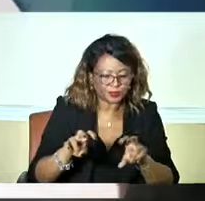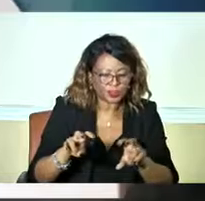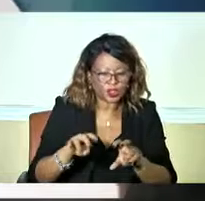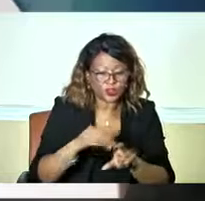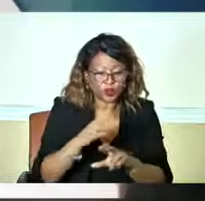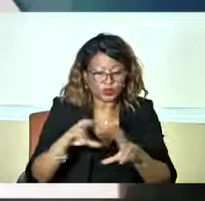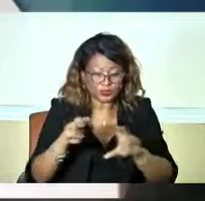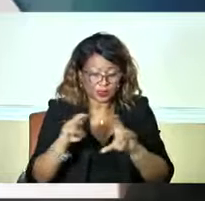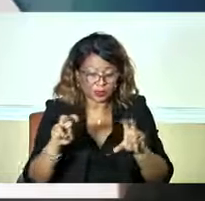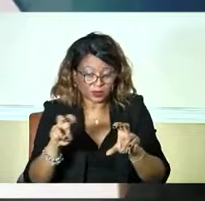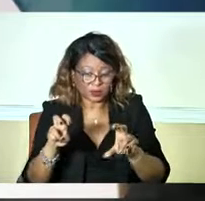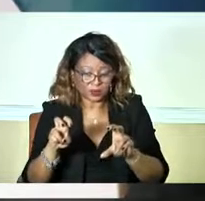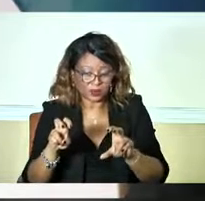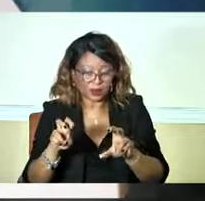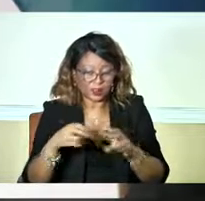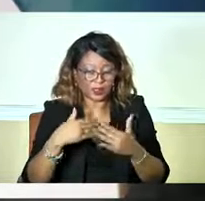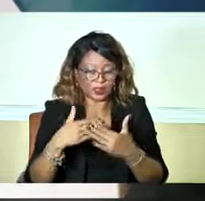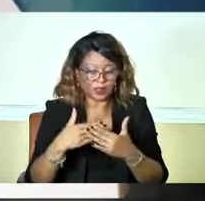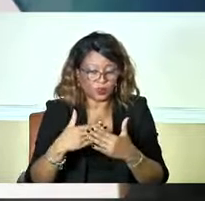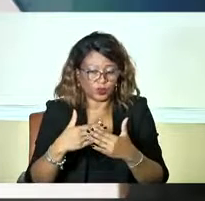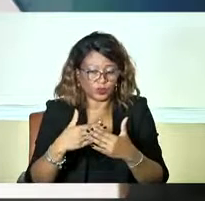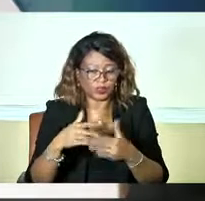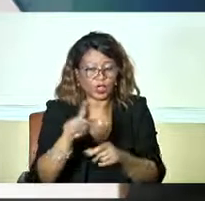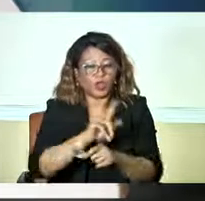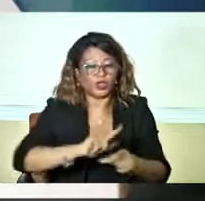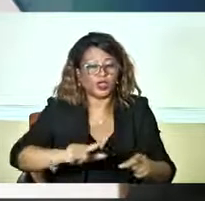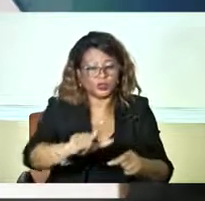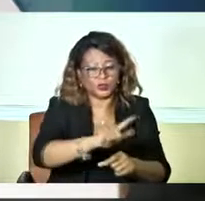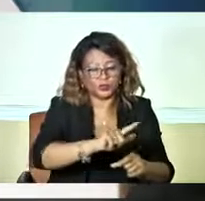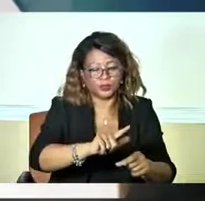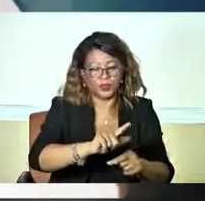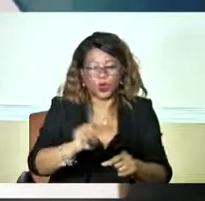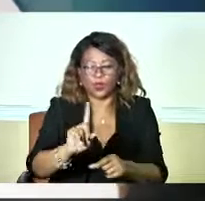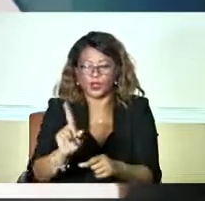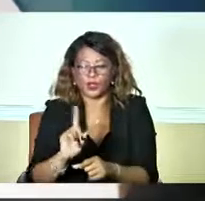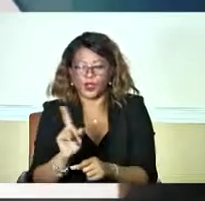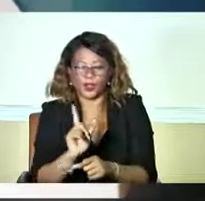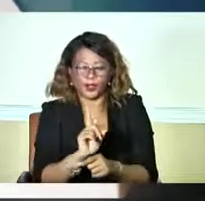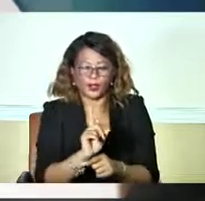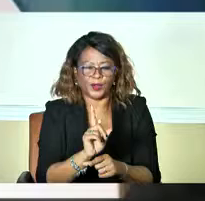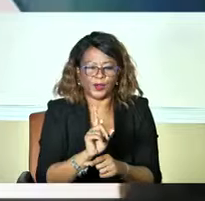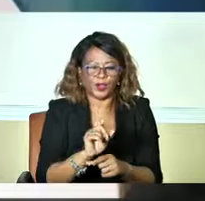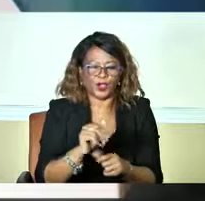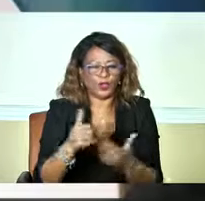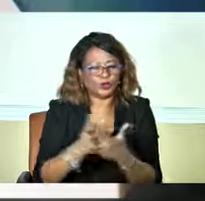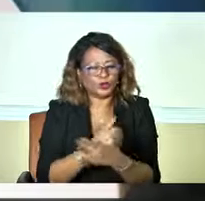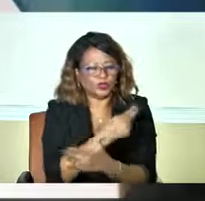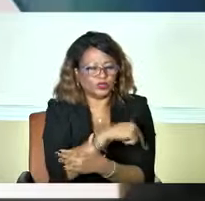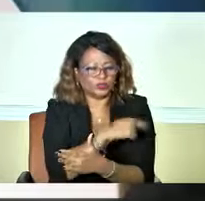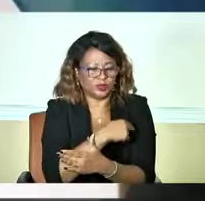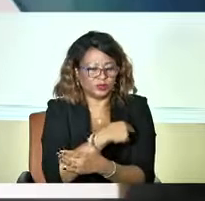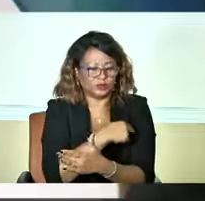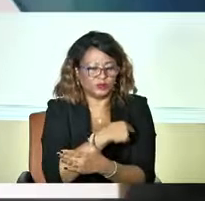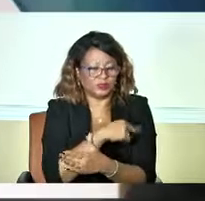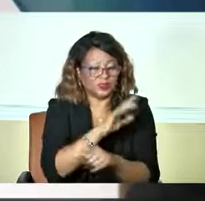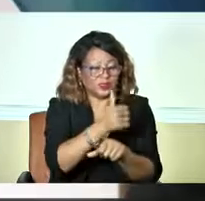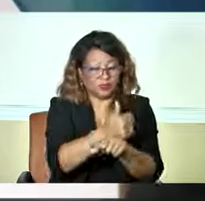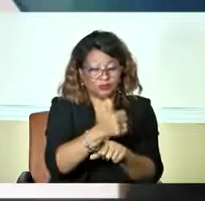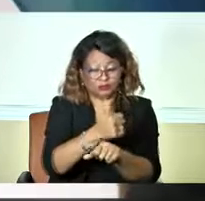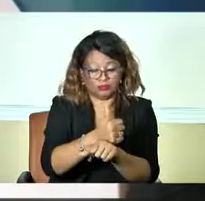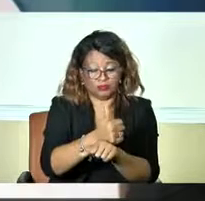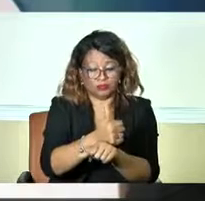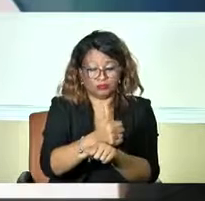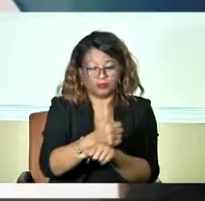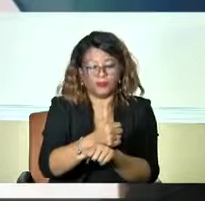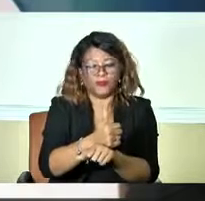those assessments are geared towards the location of where a brand new hospital could be. And